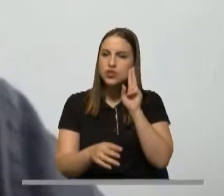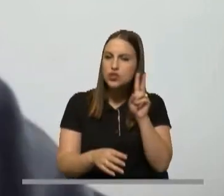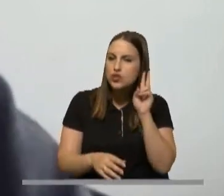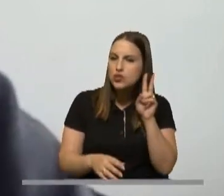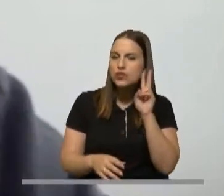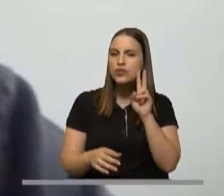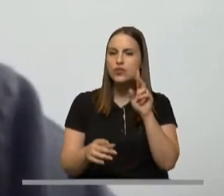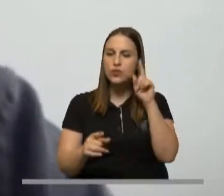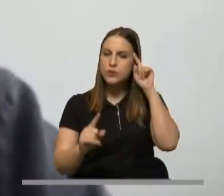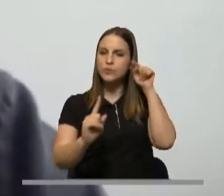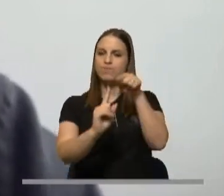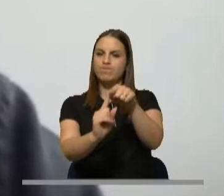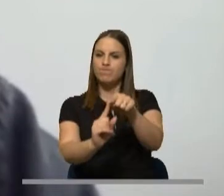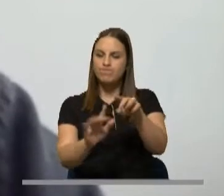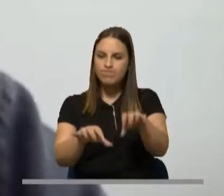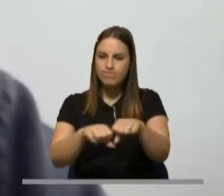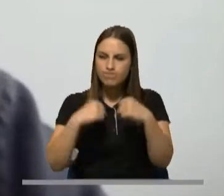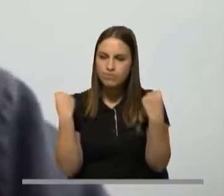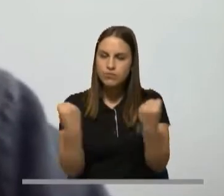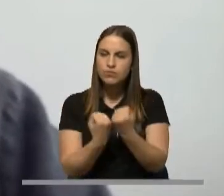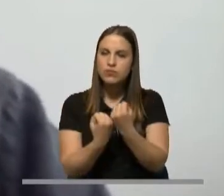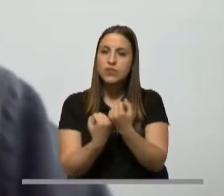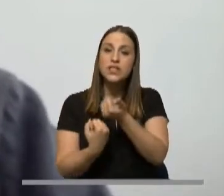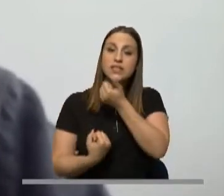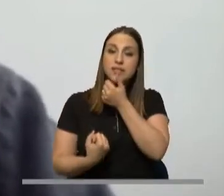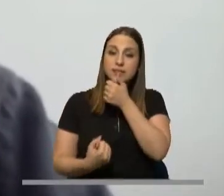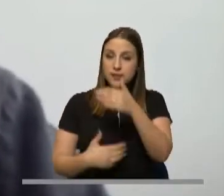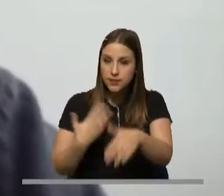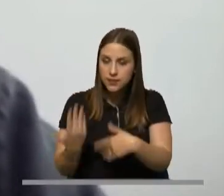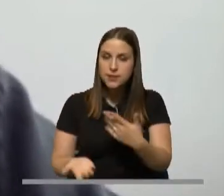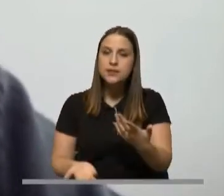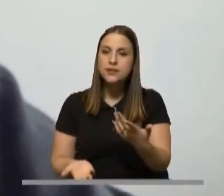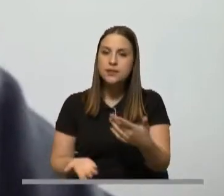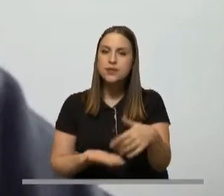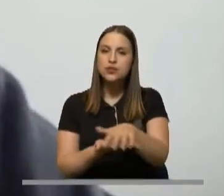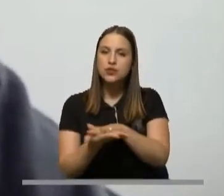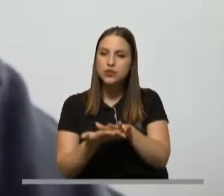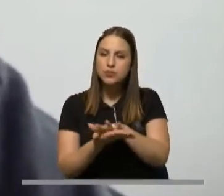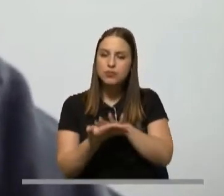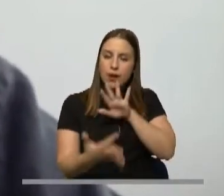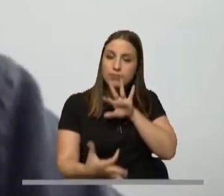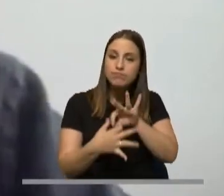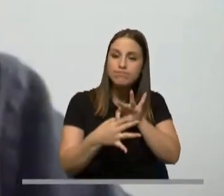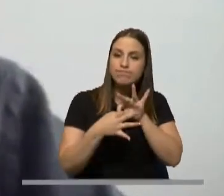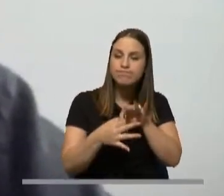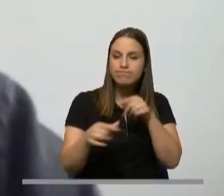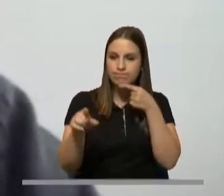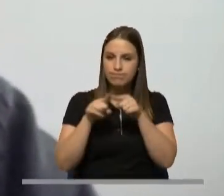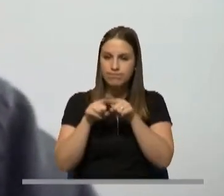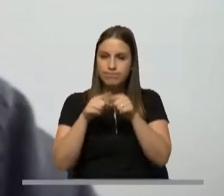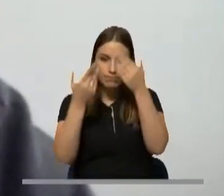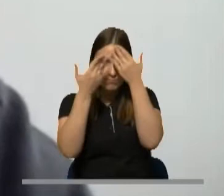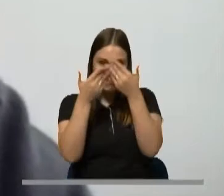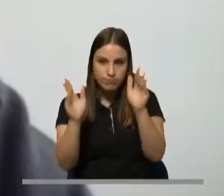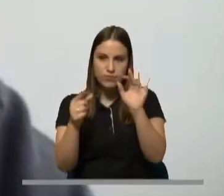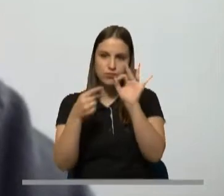and goals of society are to be decided on the basis of political and democratic